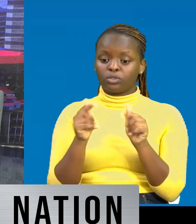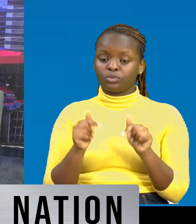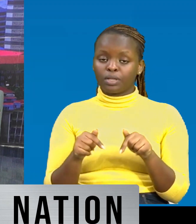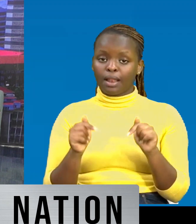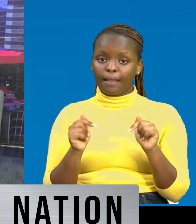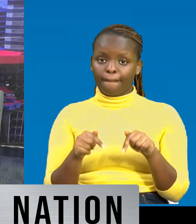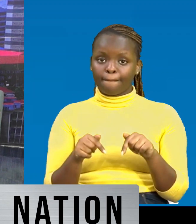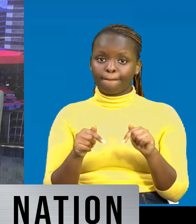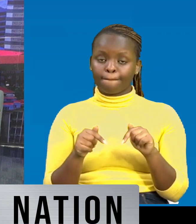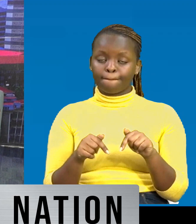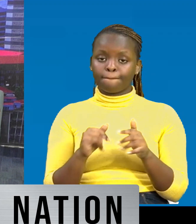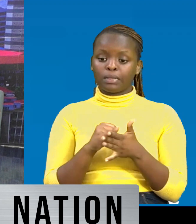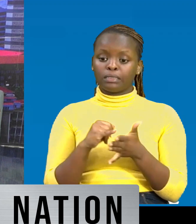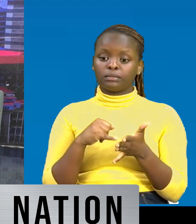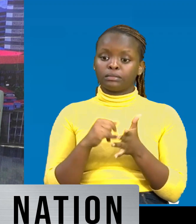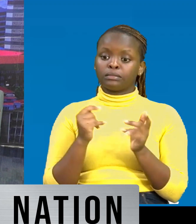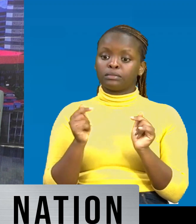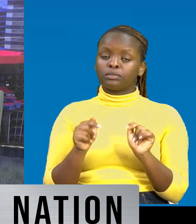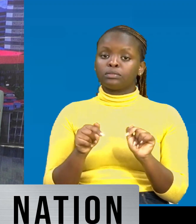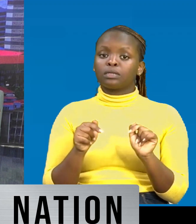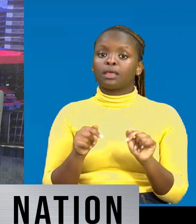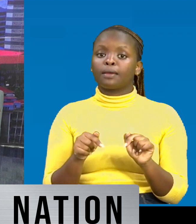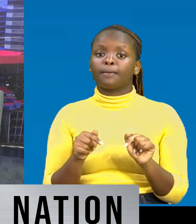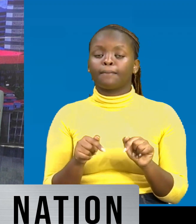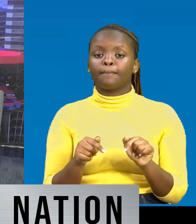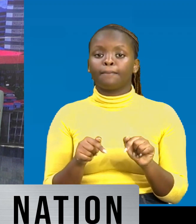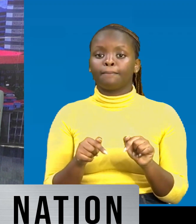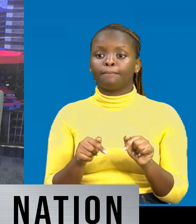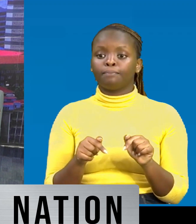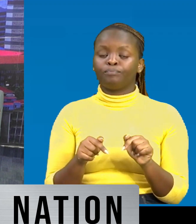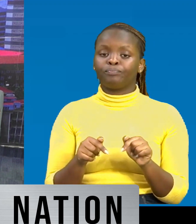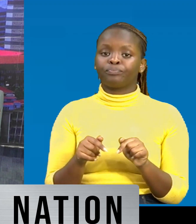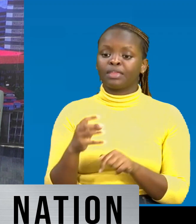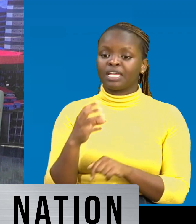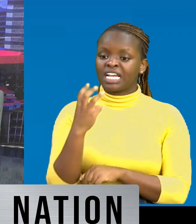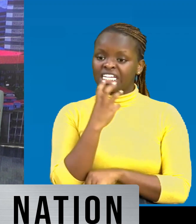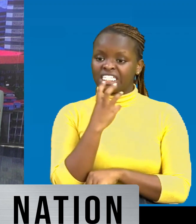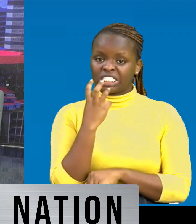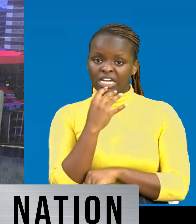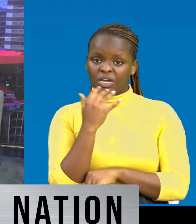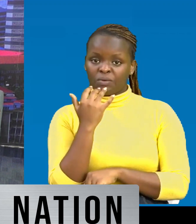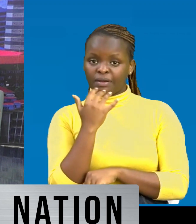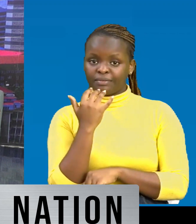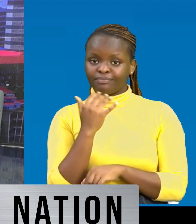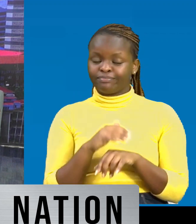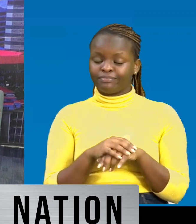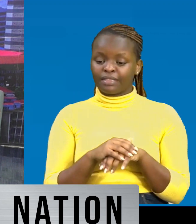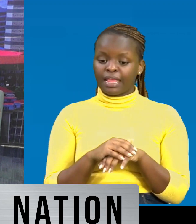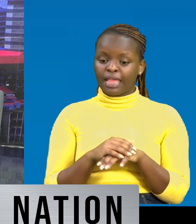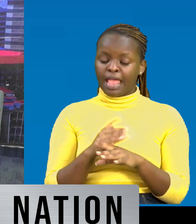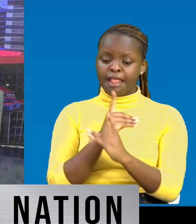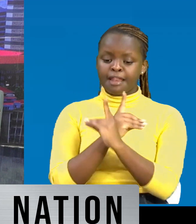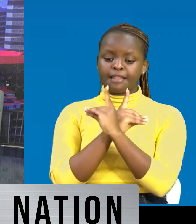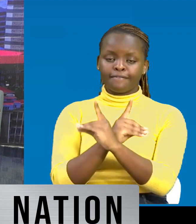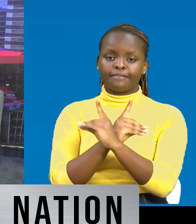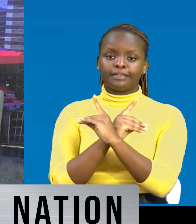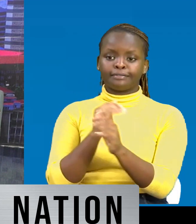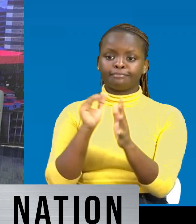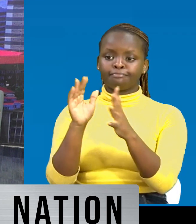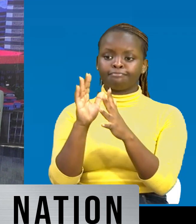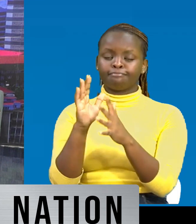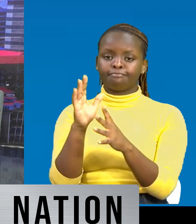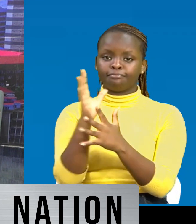today, just today, Honorable Gachagua spoke and defended the